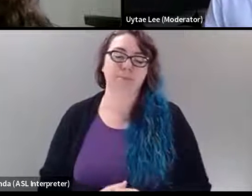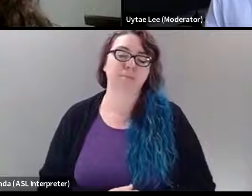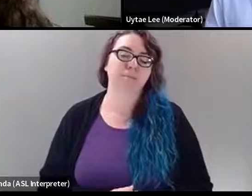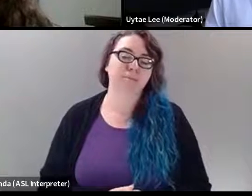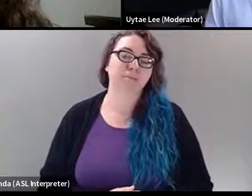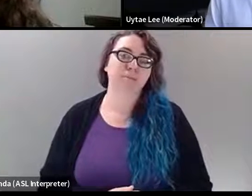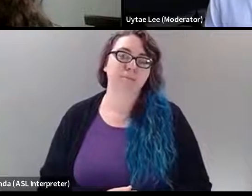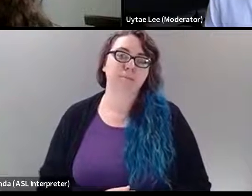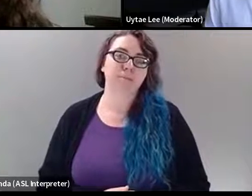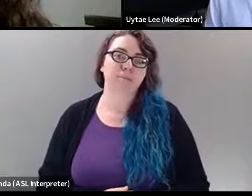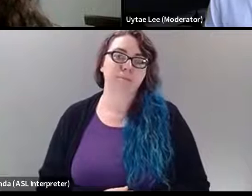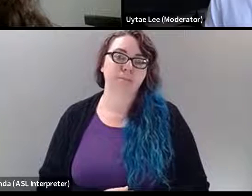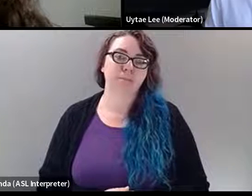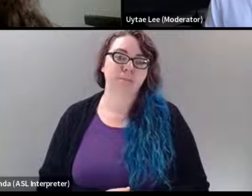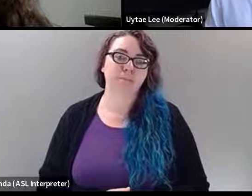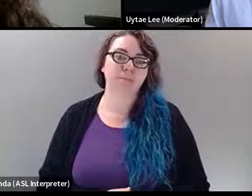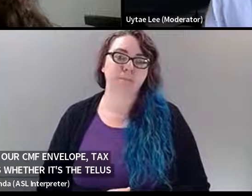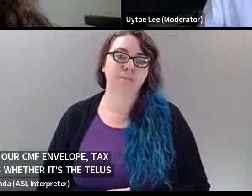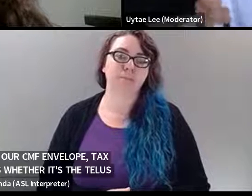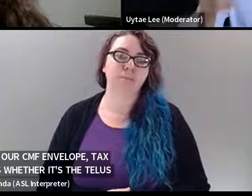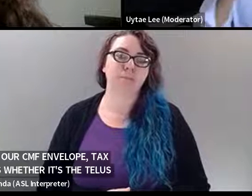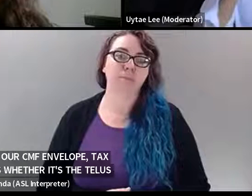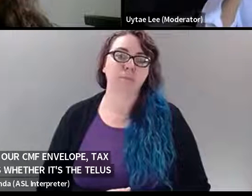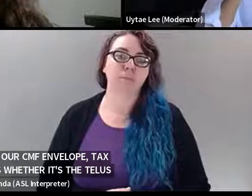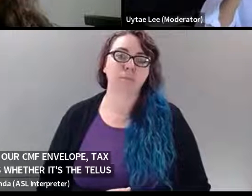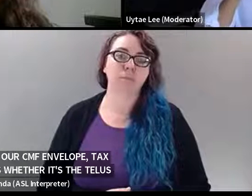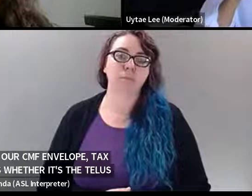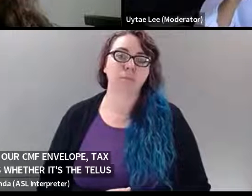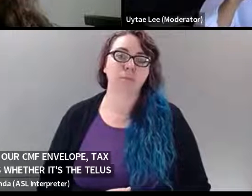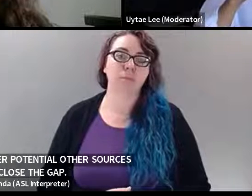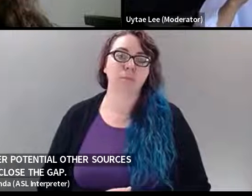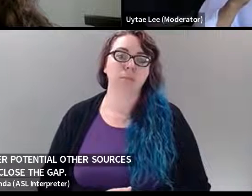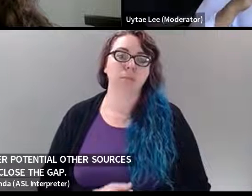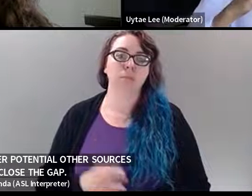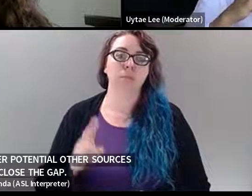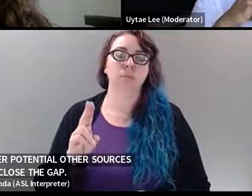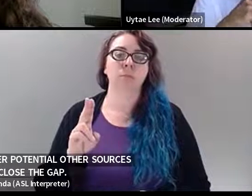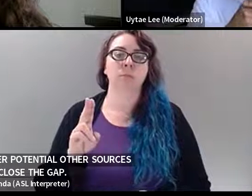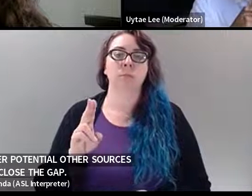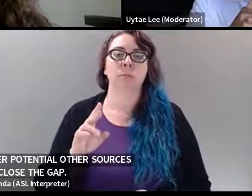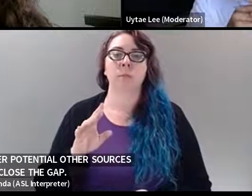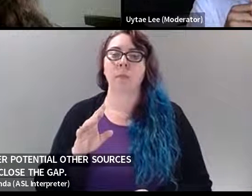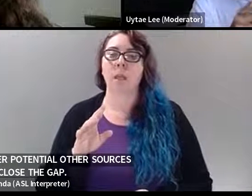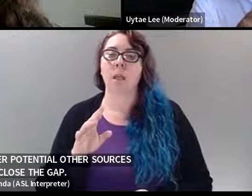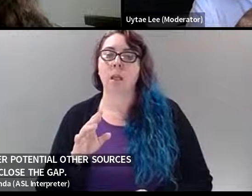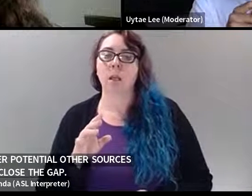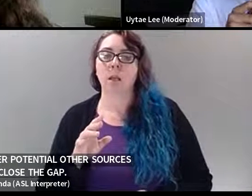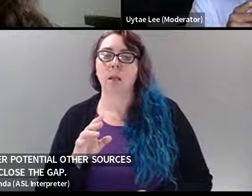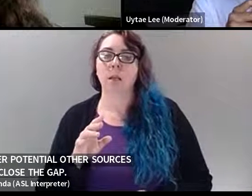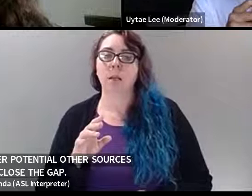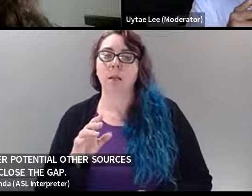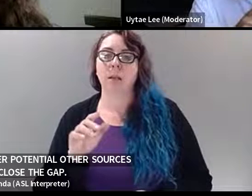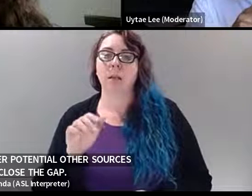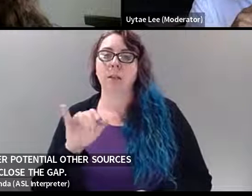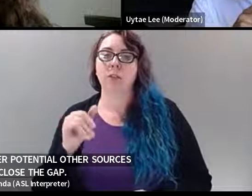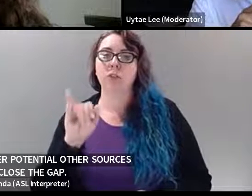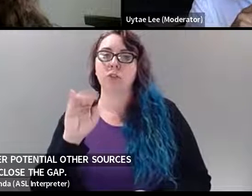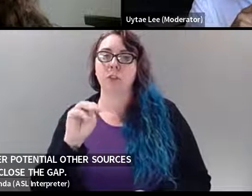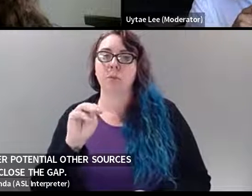Sure. Uytae, Patrice, you just should make me clarify. I'm talking about